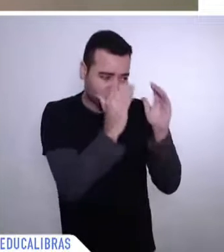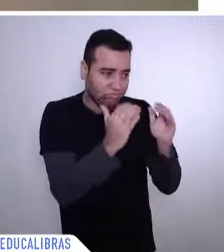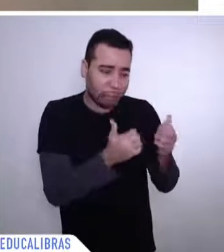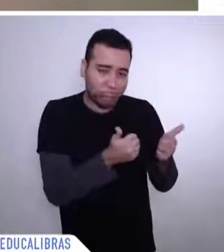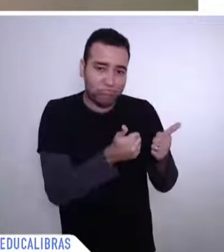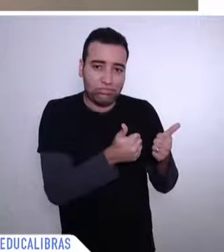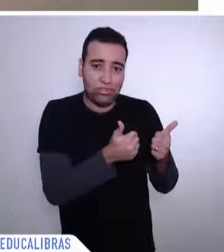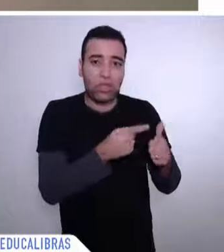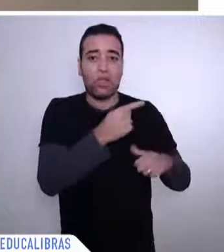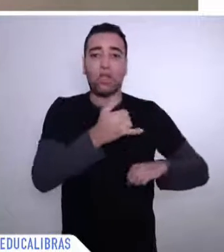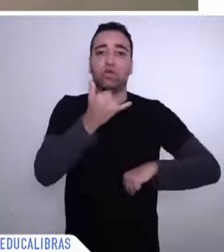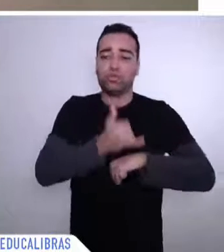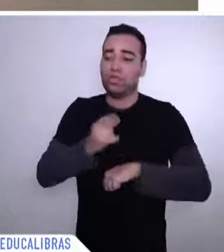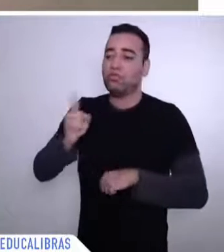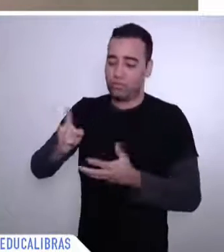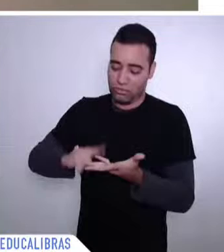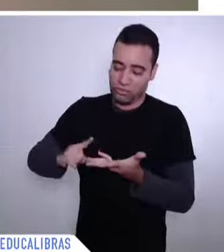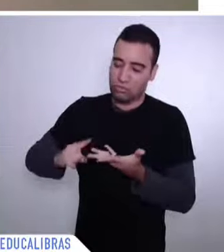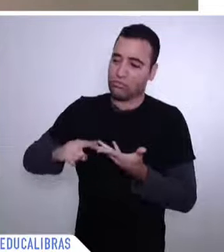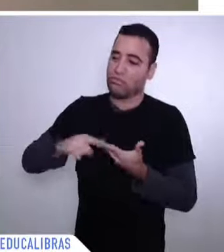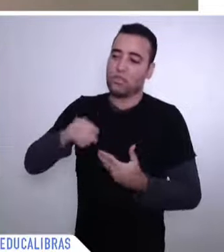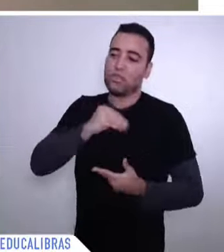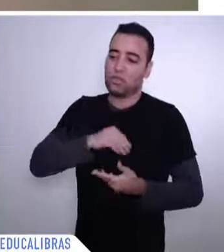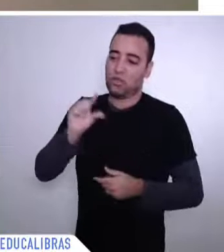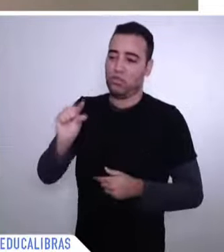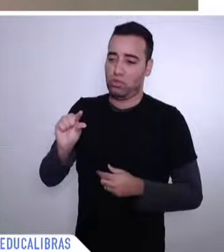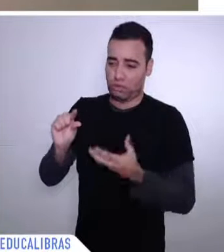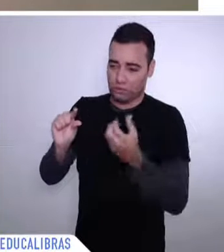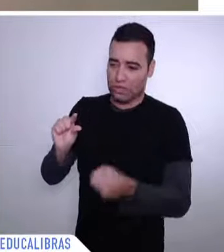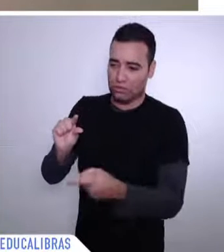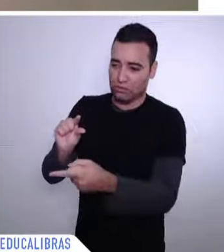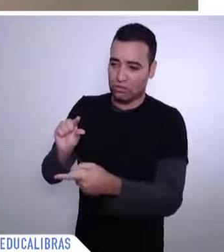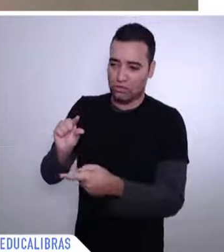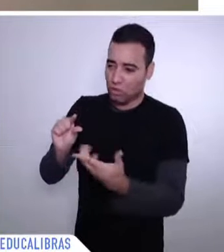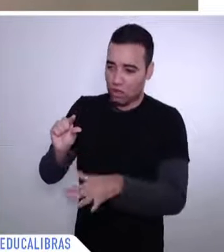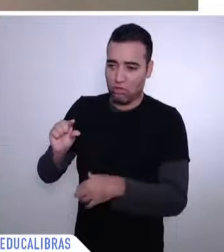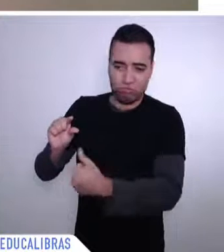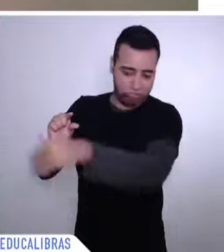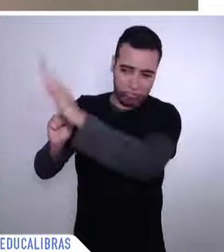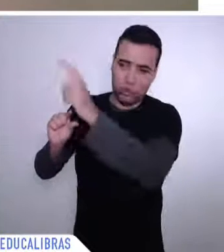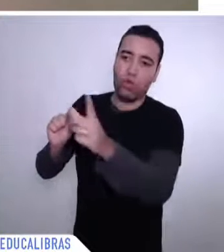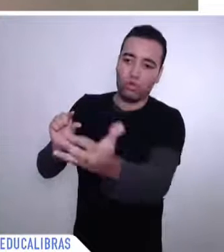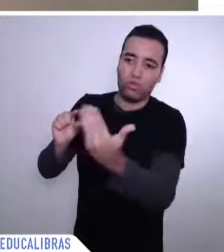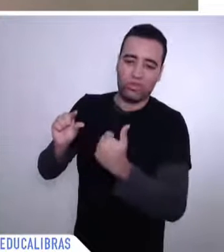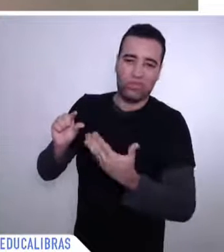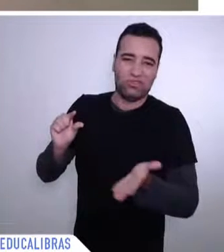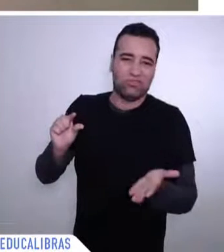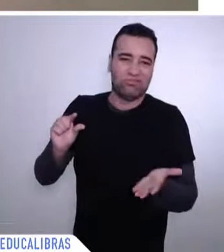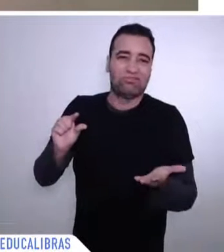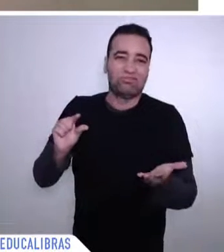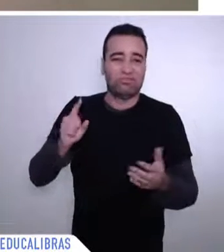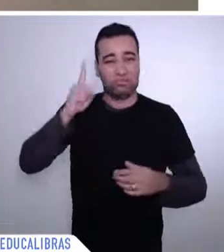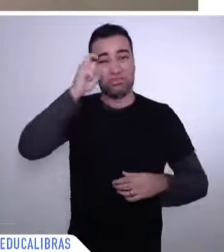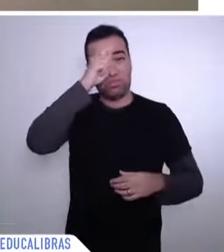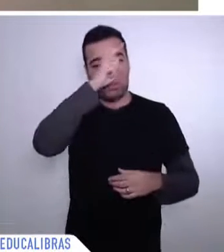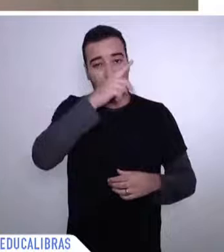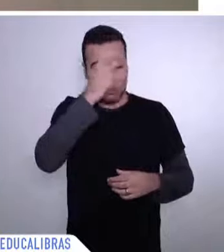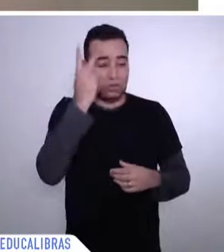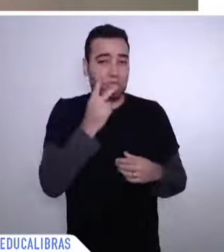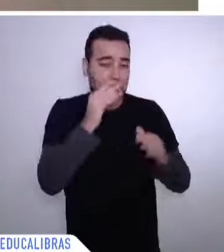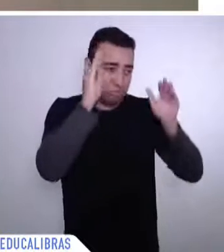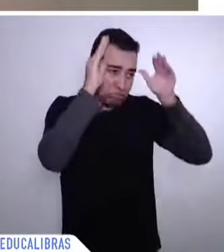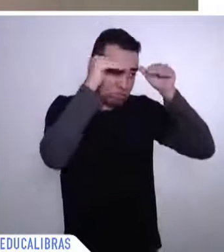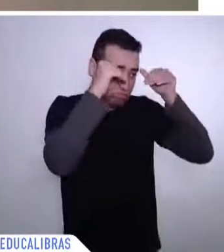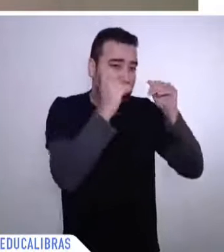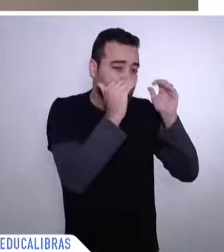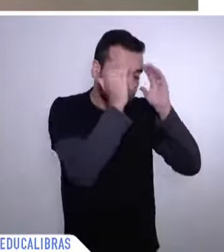you would see in a competitive market. Even employment might be lower. This is what we call a situation of monopsony,